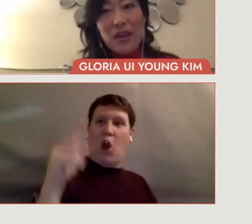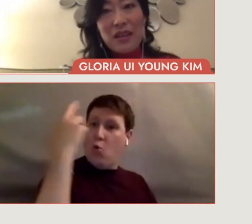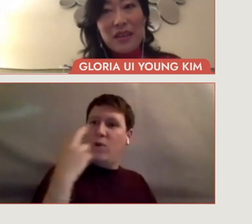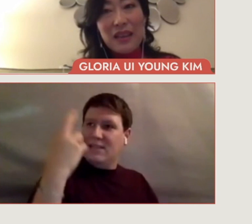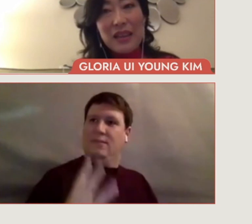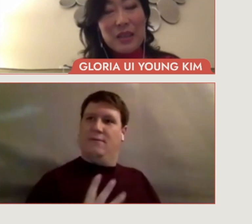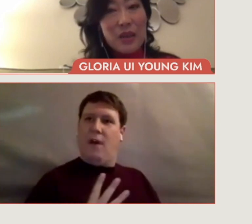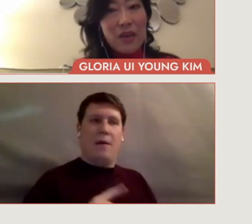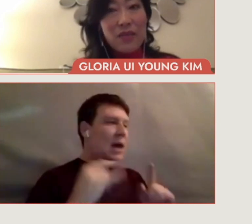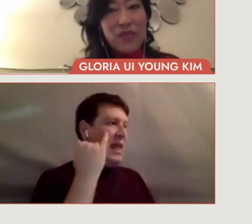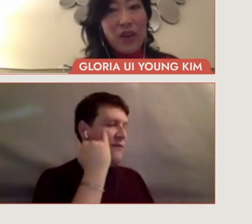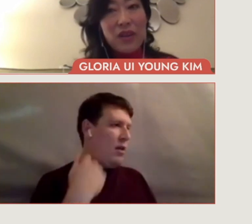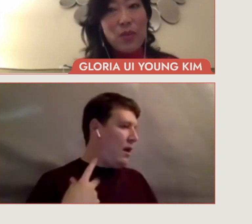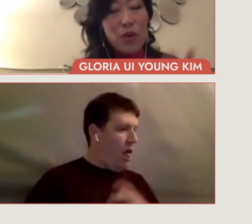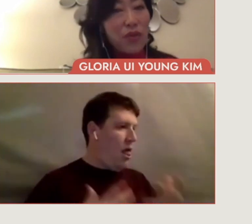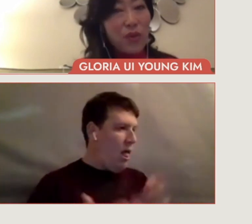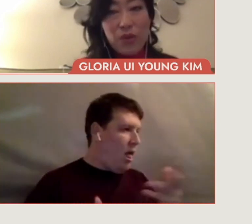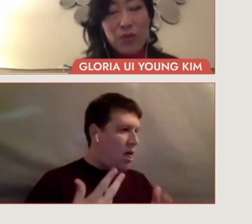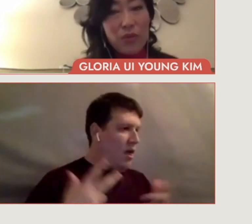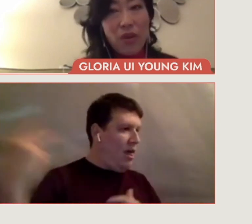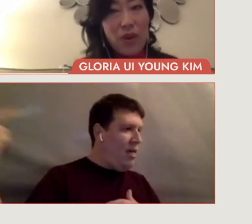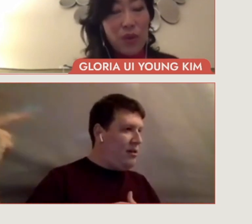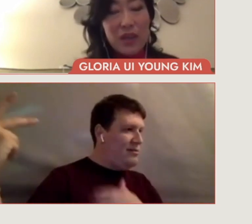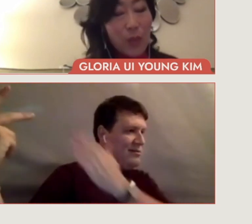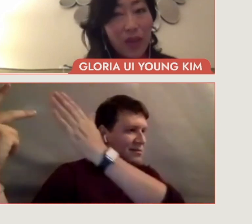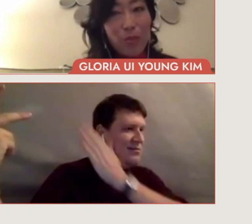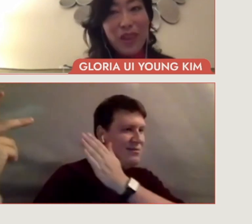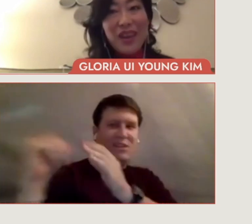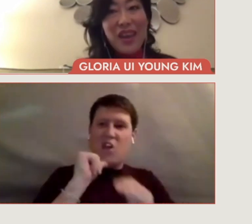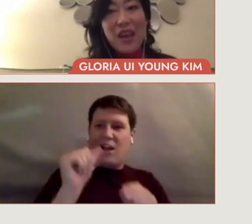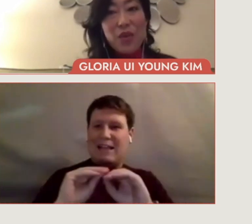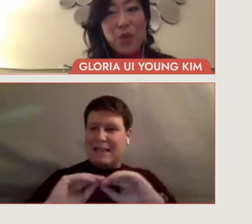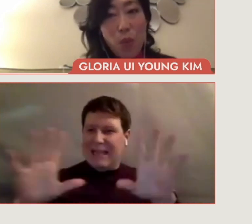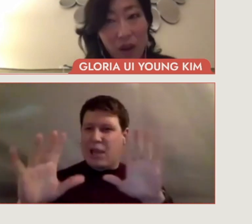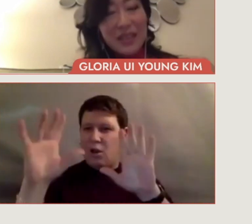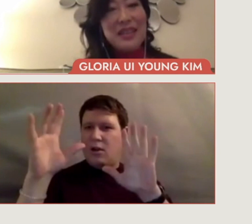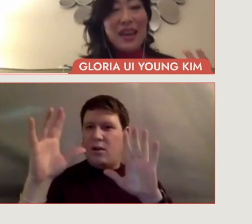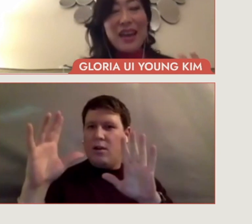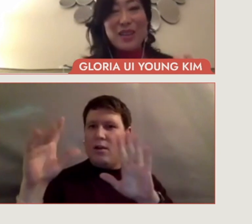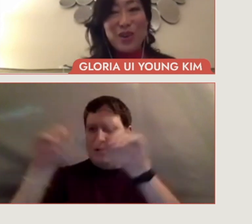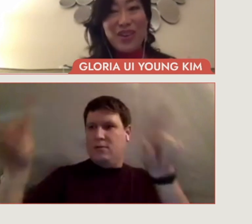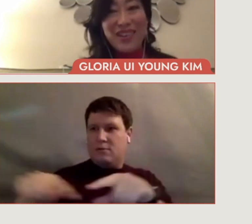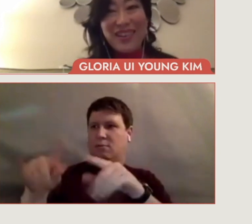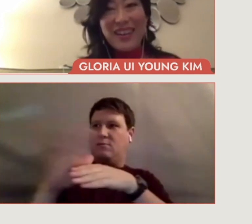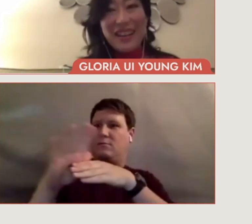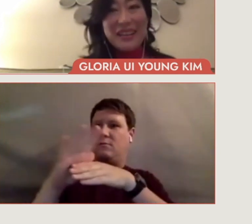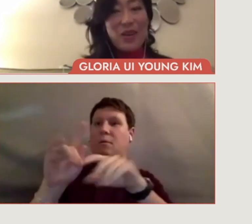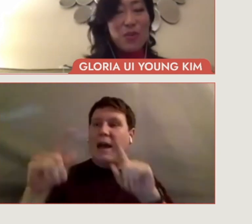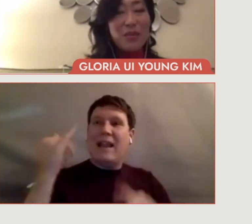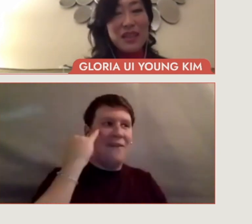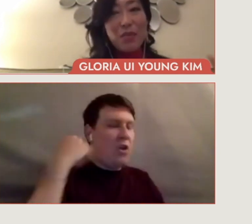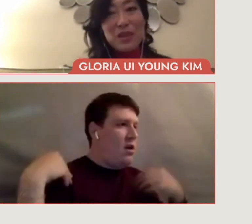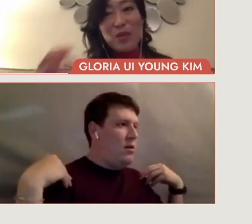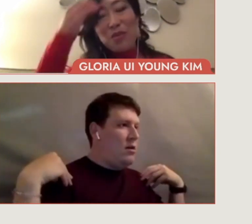and I think that is a very wonderful way of working as well. But like, if you want to see the actor, like